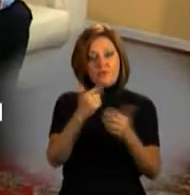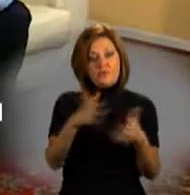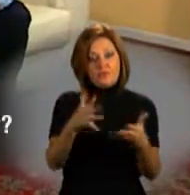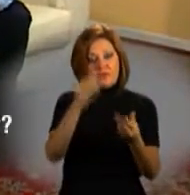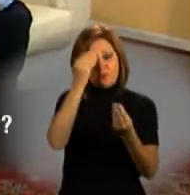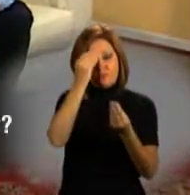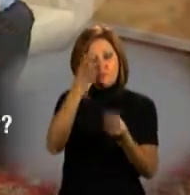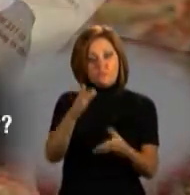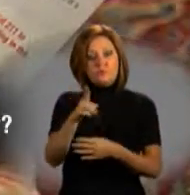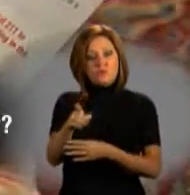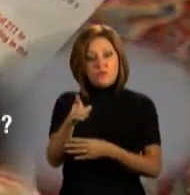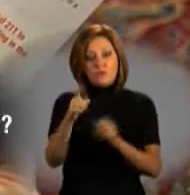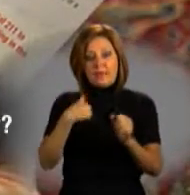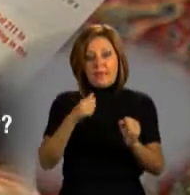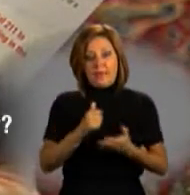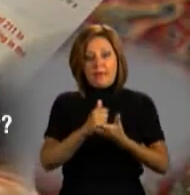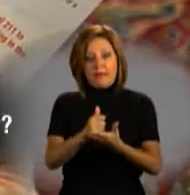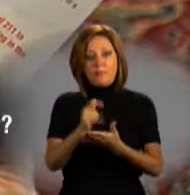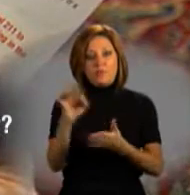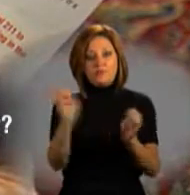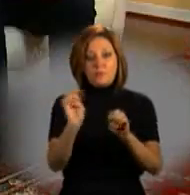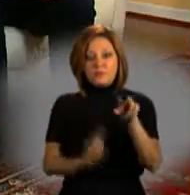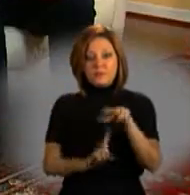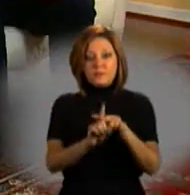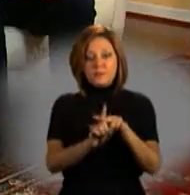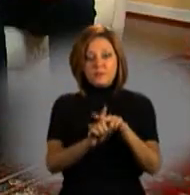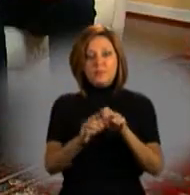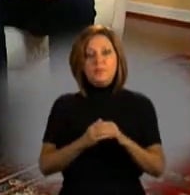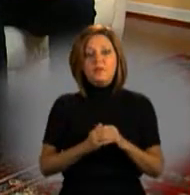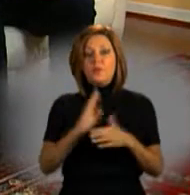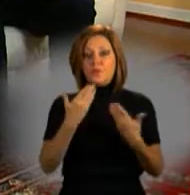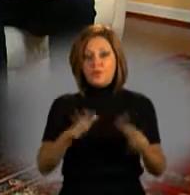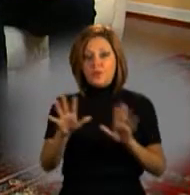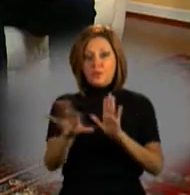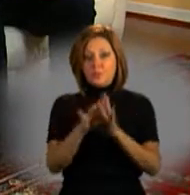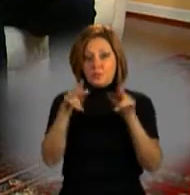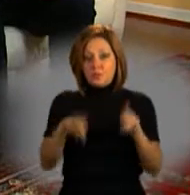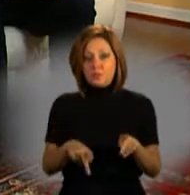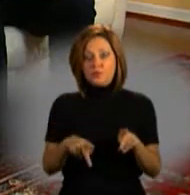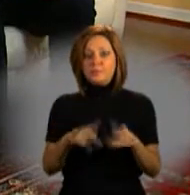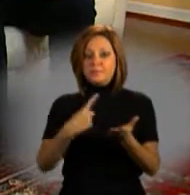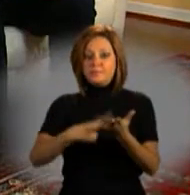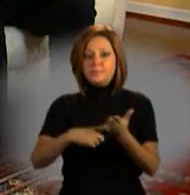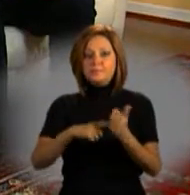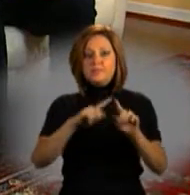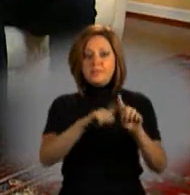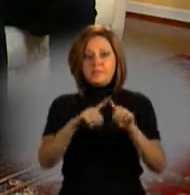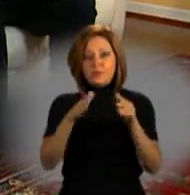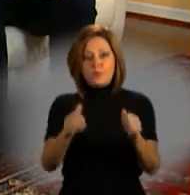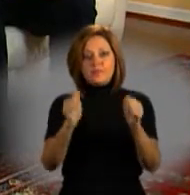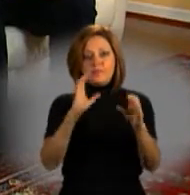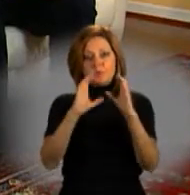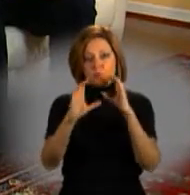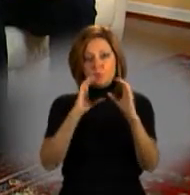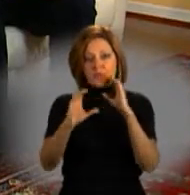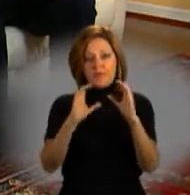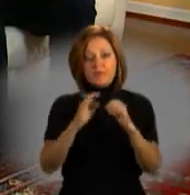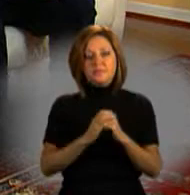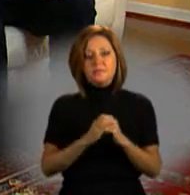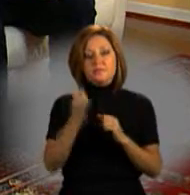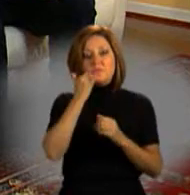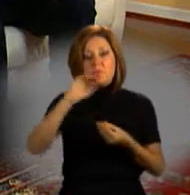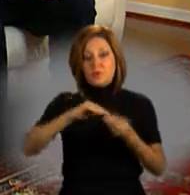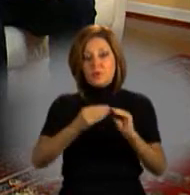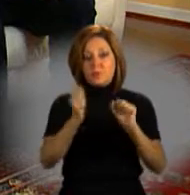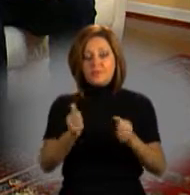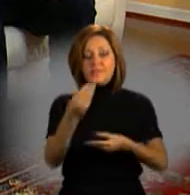you let them know they can count on you in an emergency? Once you've teamed up with a helper, talk about the different ways you can communicate. Now you have